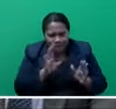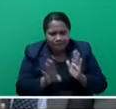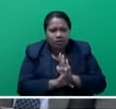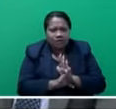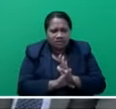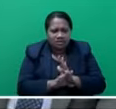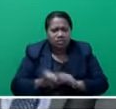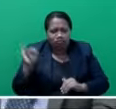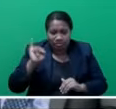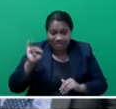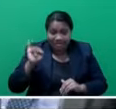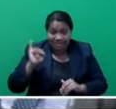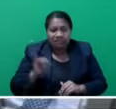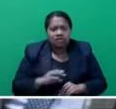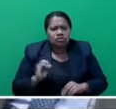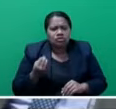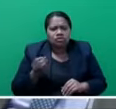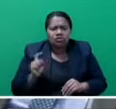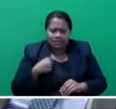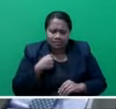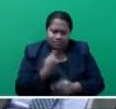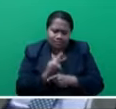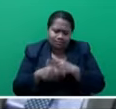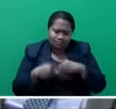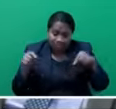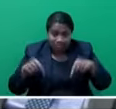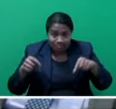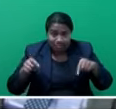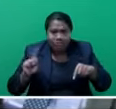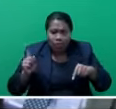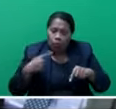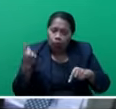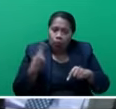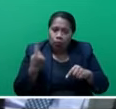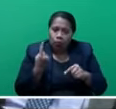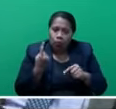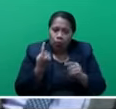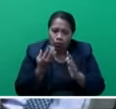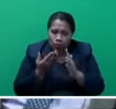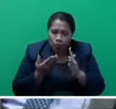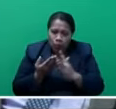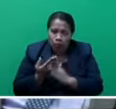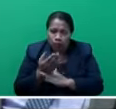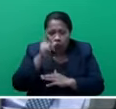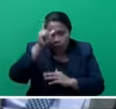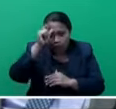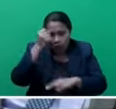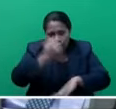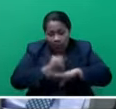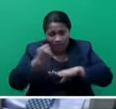So what I'm talking about specifically here is those that are going through the Fijian government